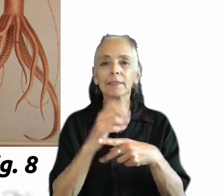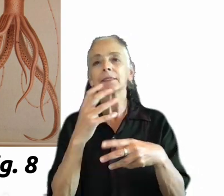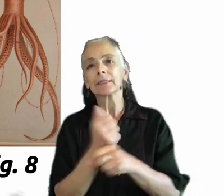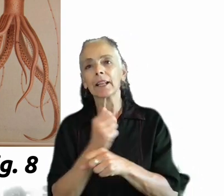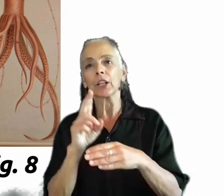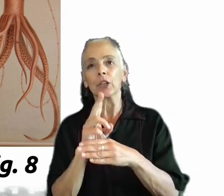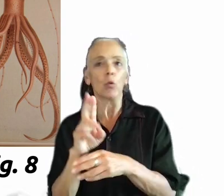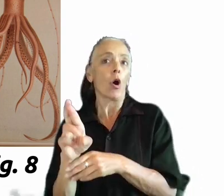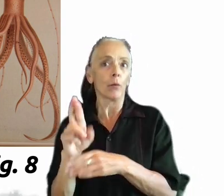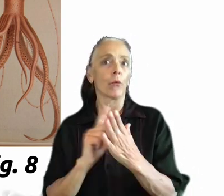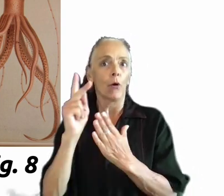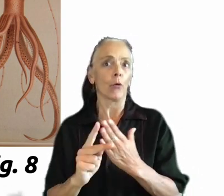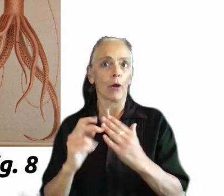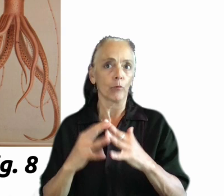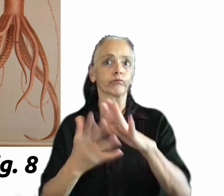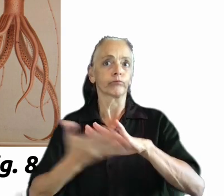program off the ground